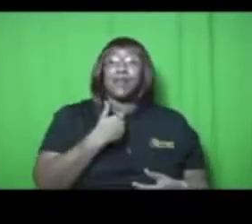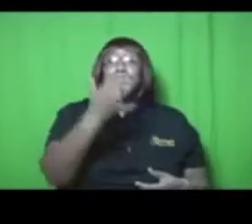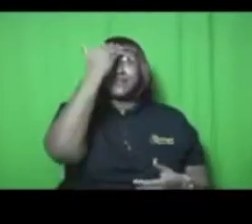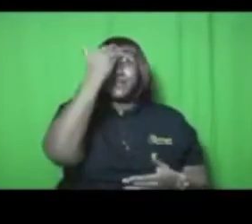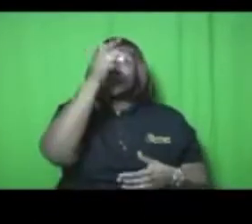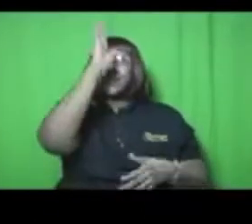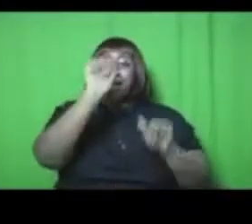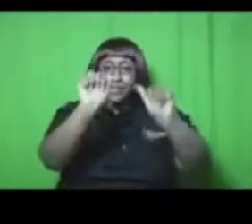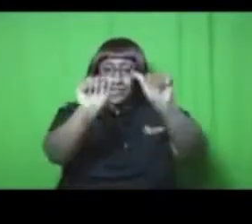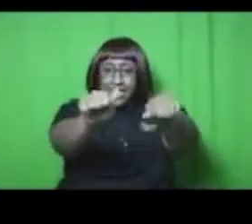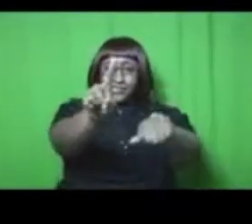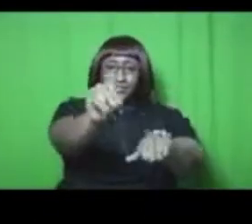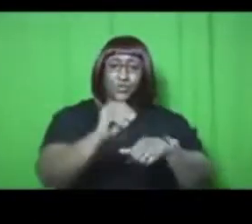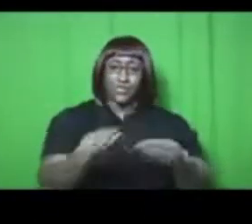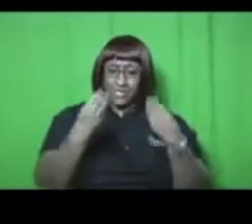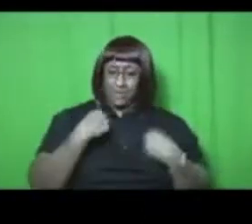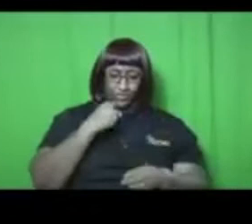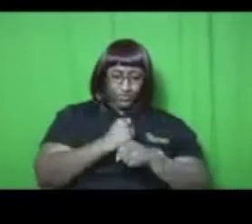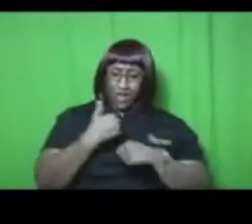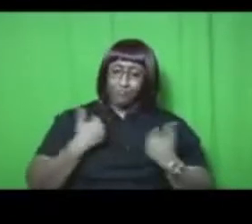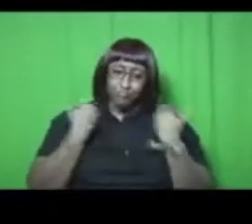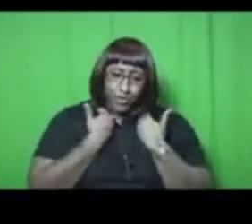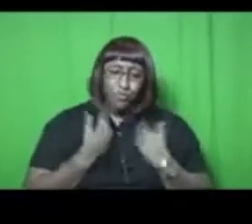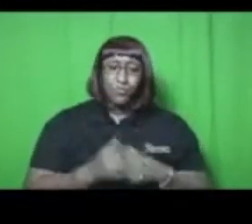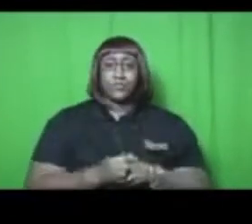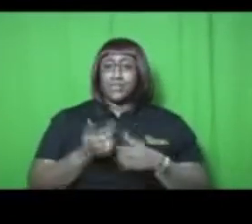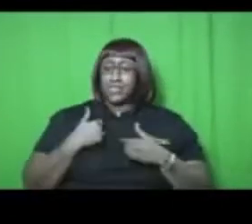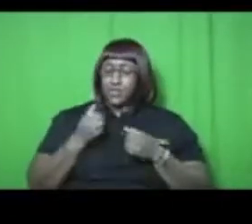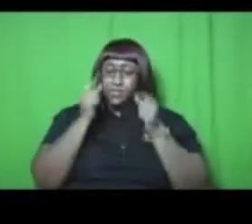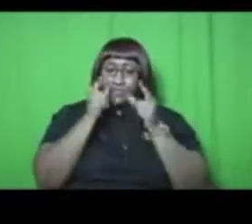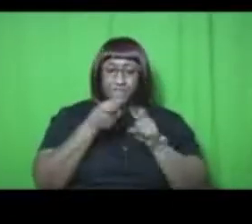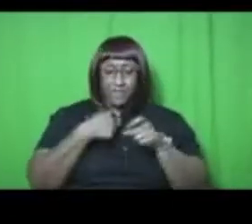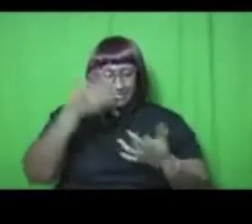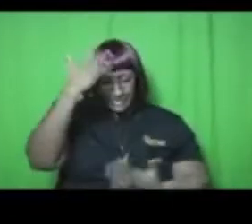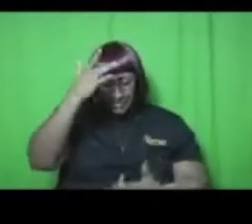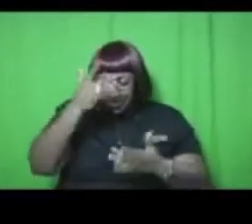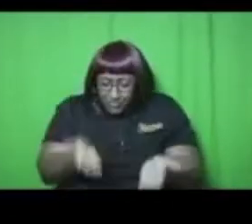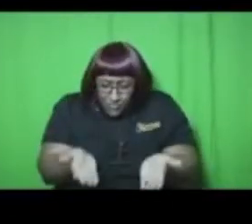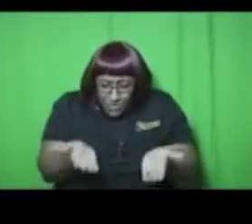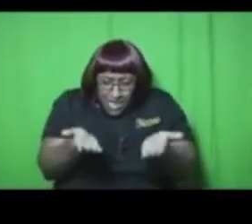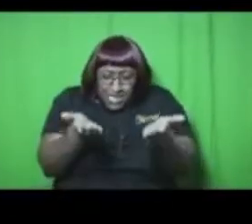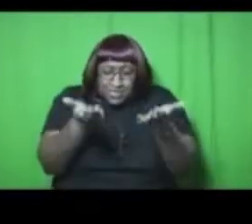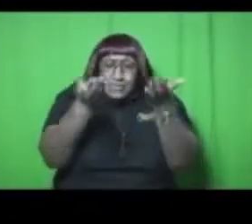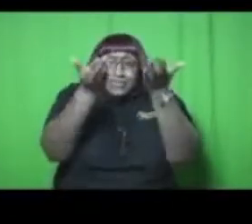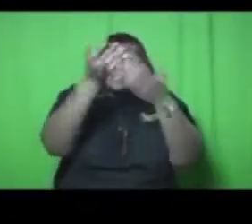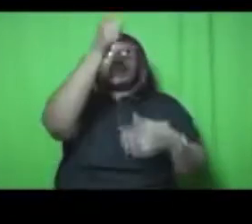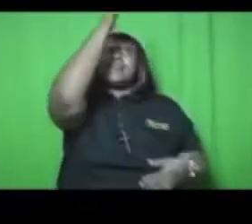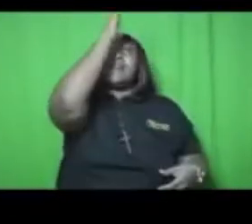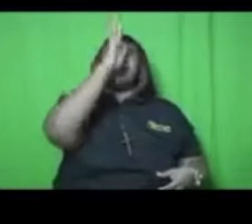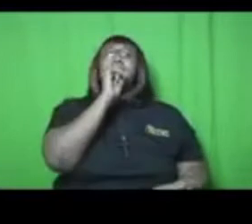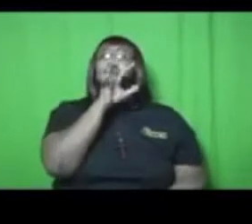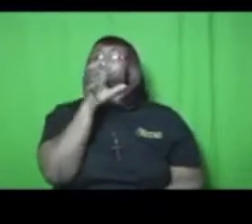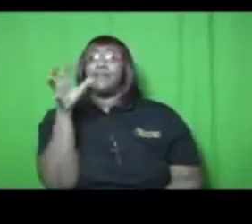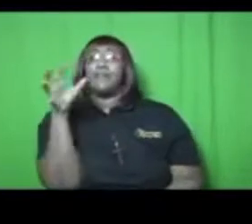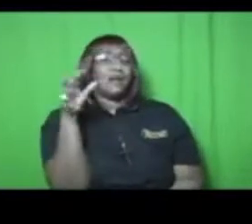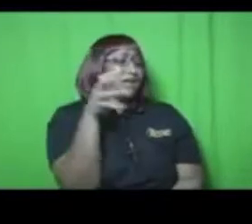can do. He gave me a job when I was broke. He got me up from a sick bed. God is a